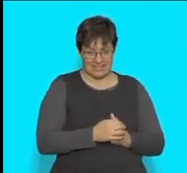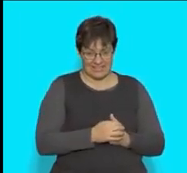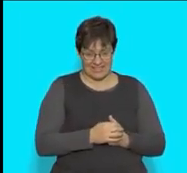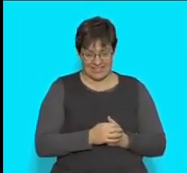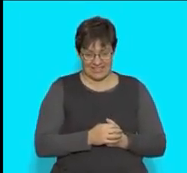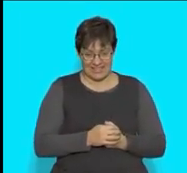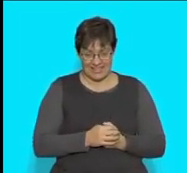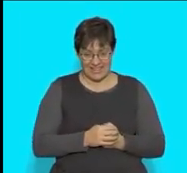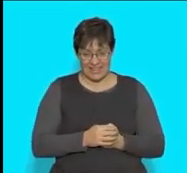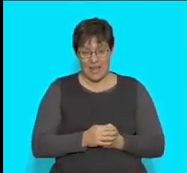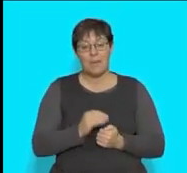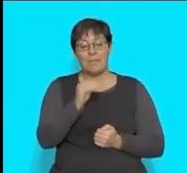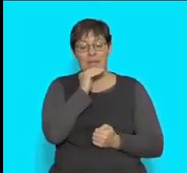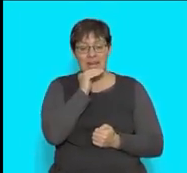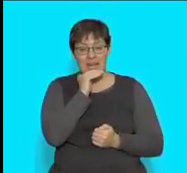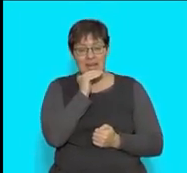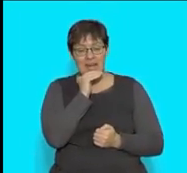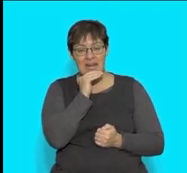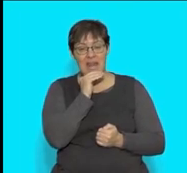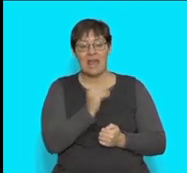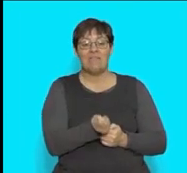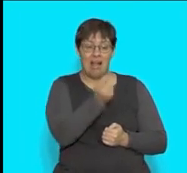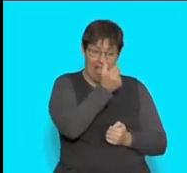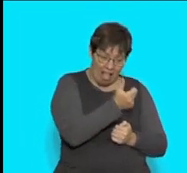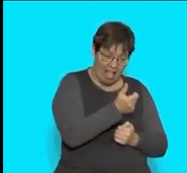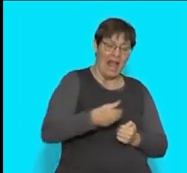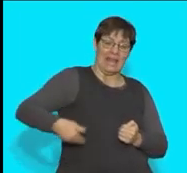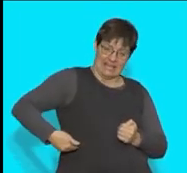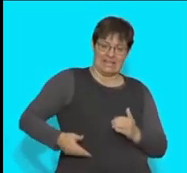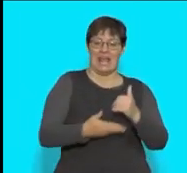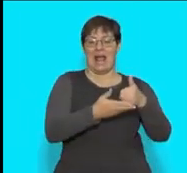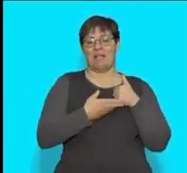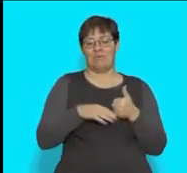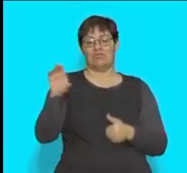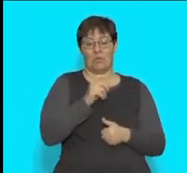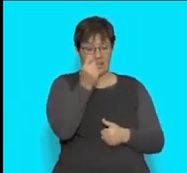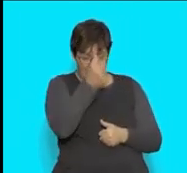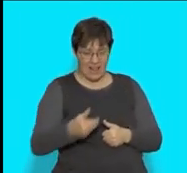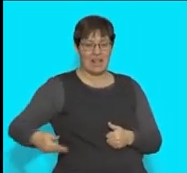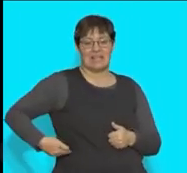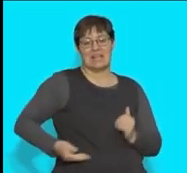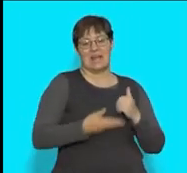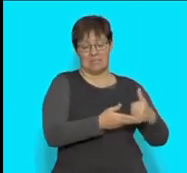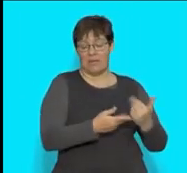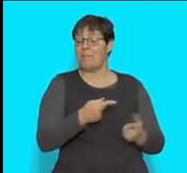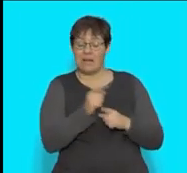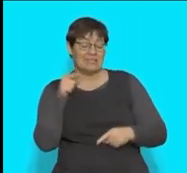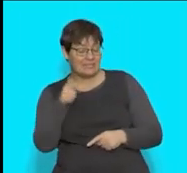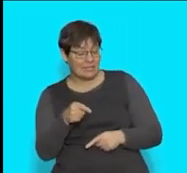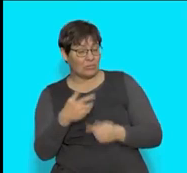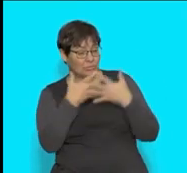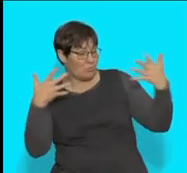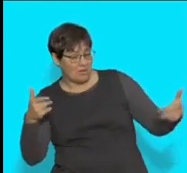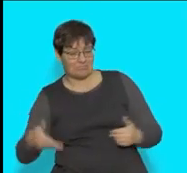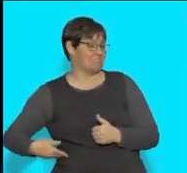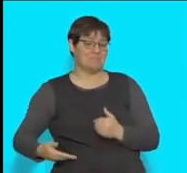much of a too much. It's going to help us when we have too little. So if we have a lot of salt in our diets, what happens?